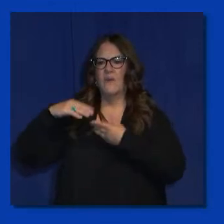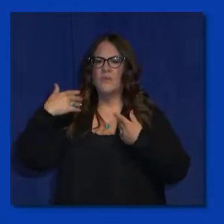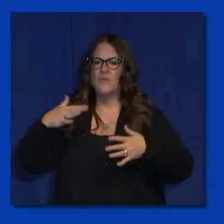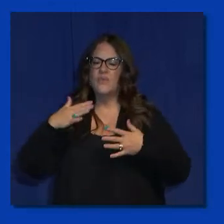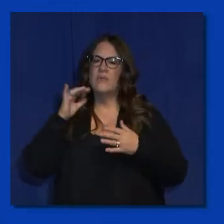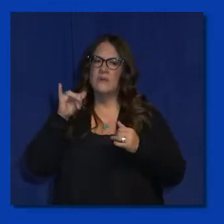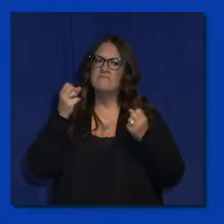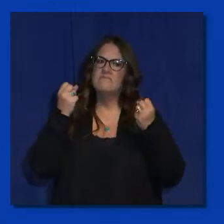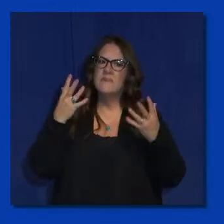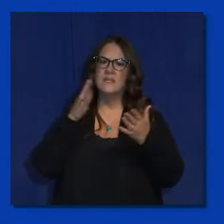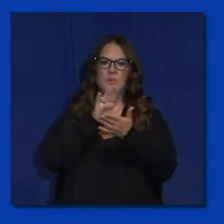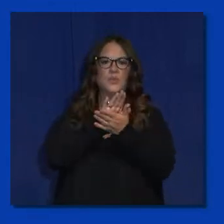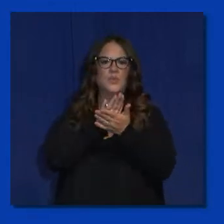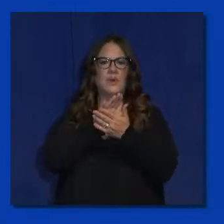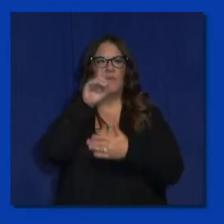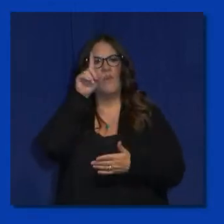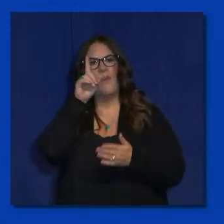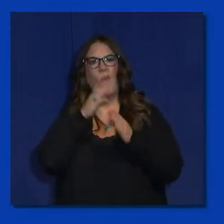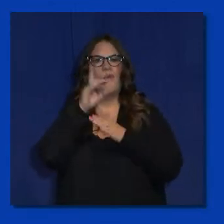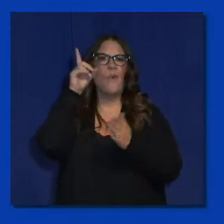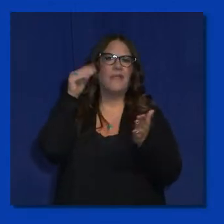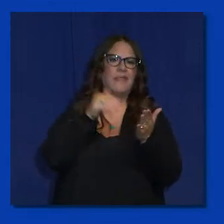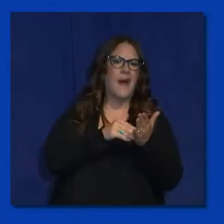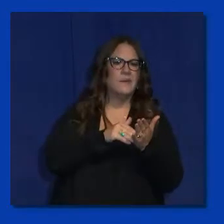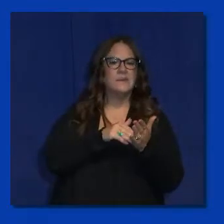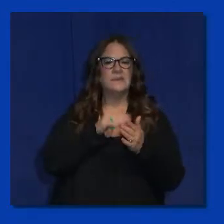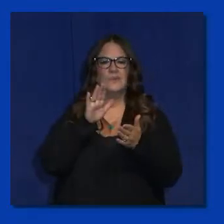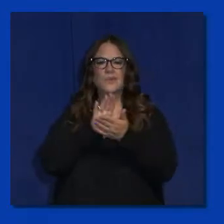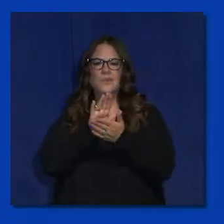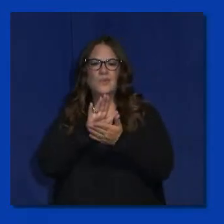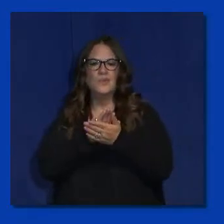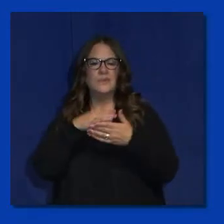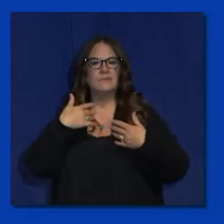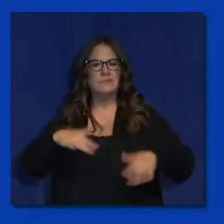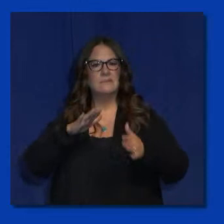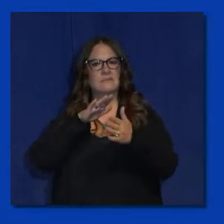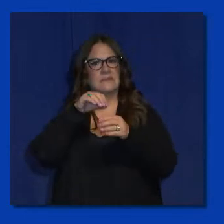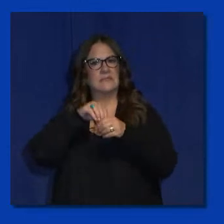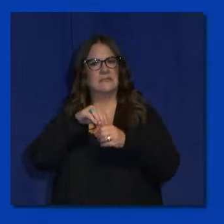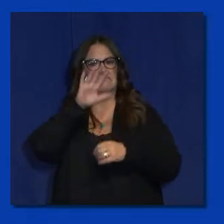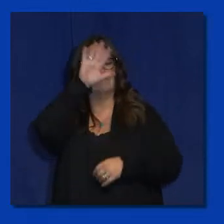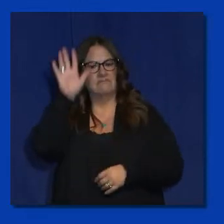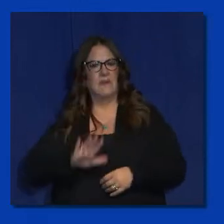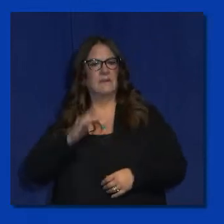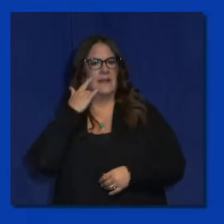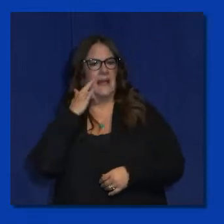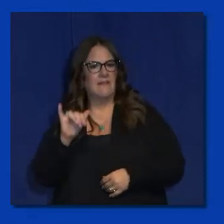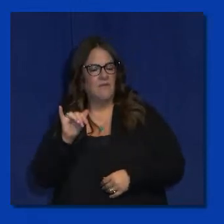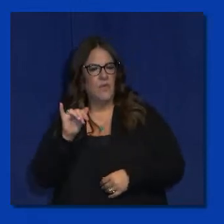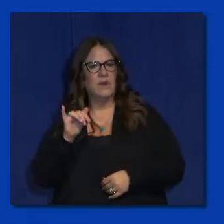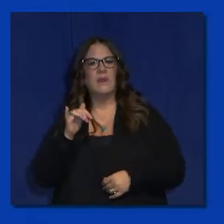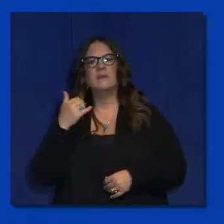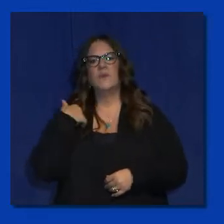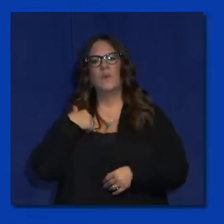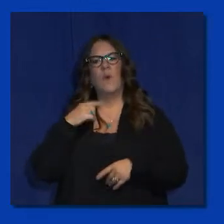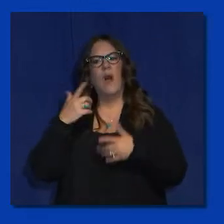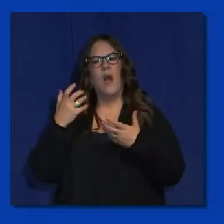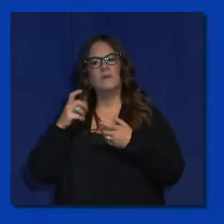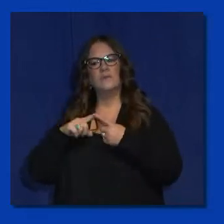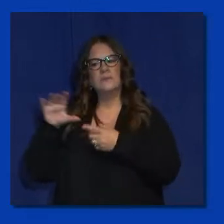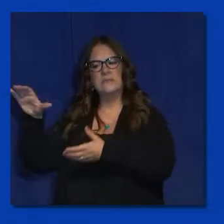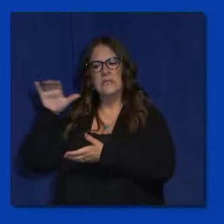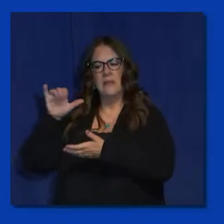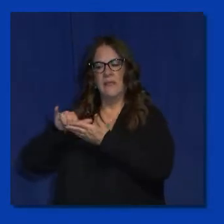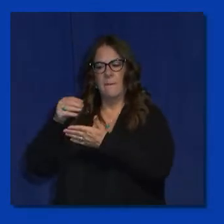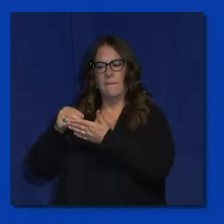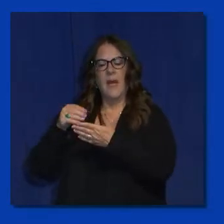schools, 1,050 plus schools, districts in the state, rather. We want to spread that out. 1.8 billion